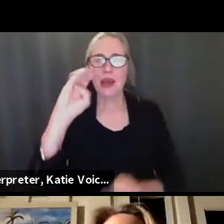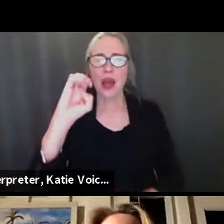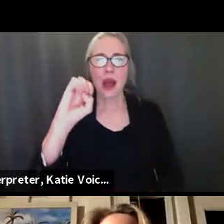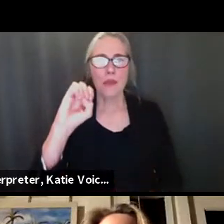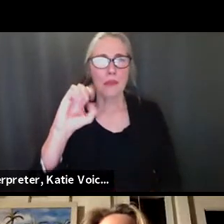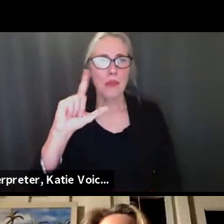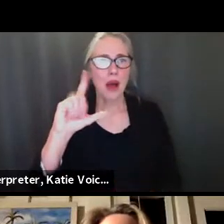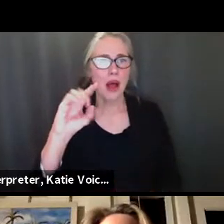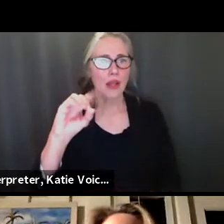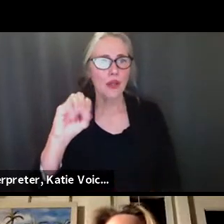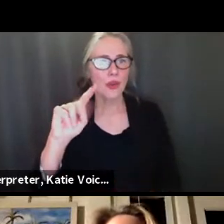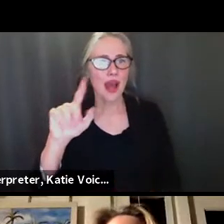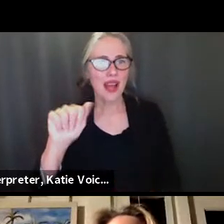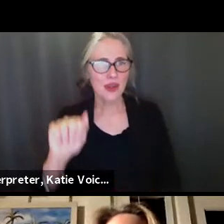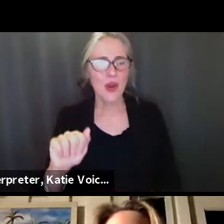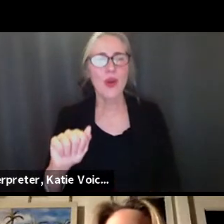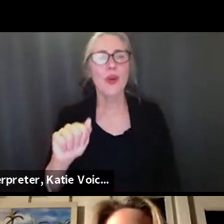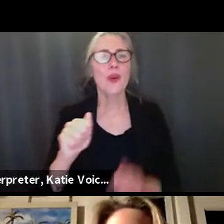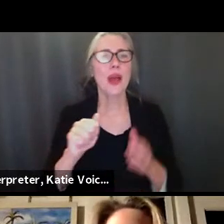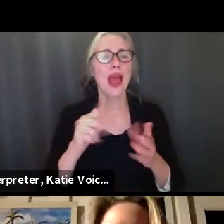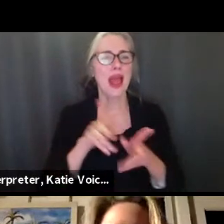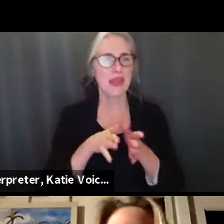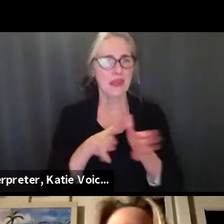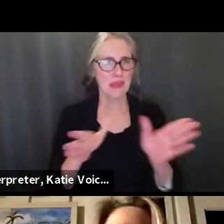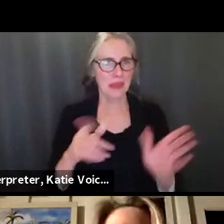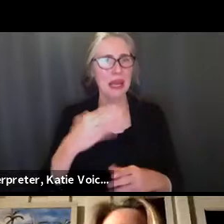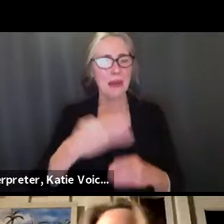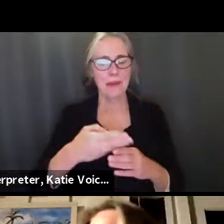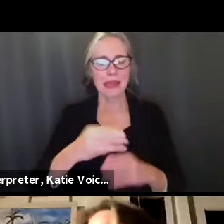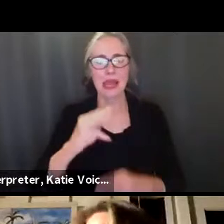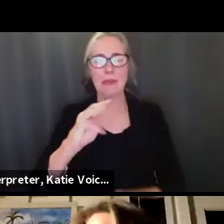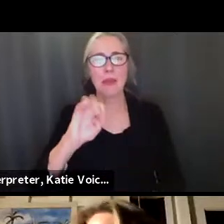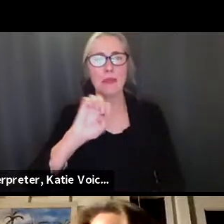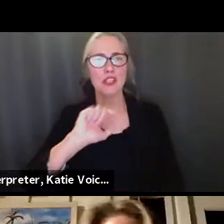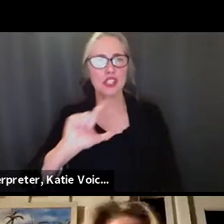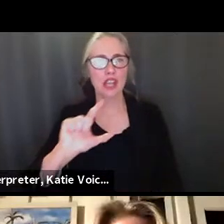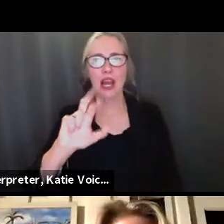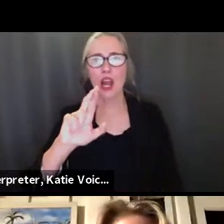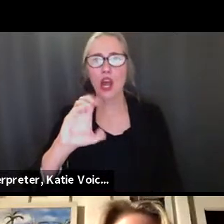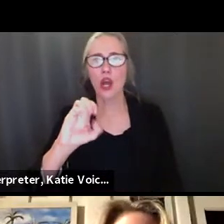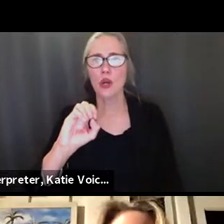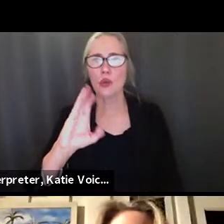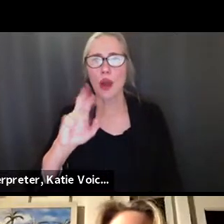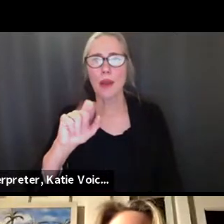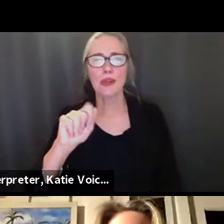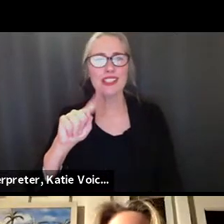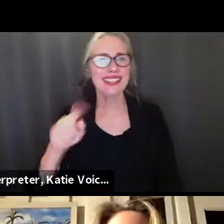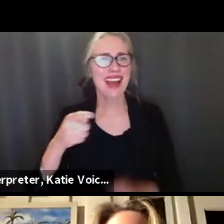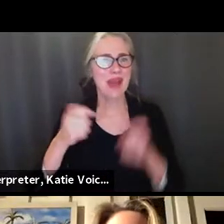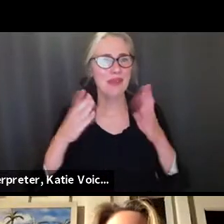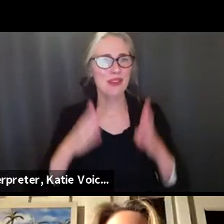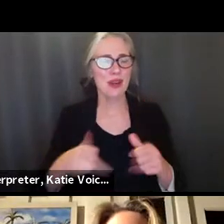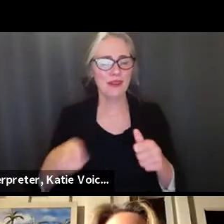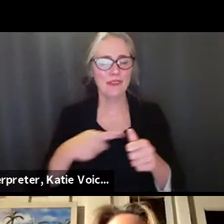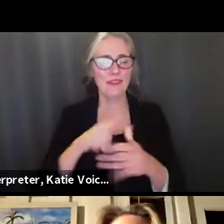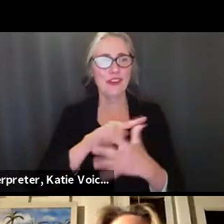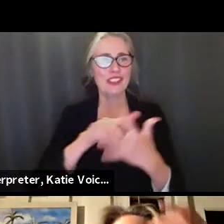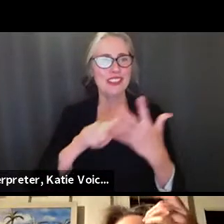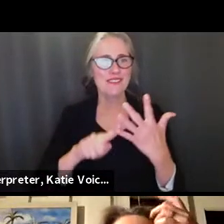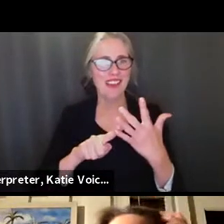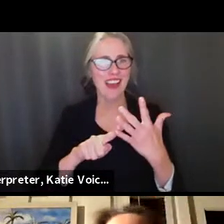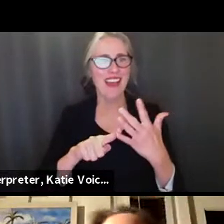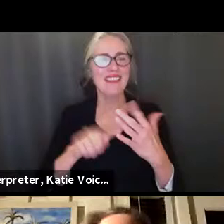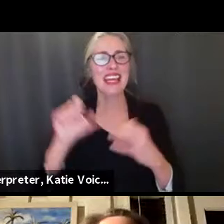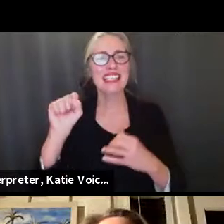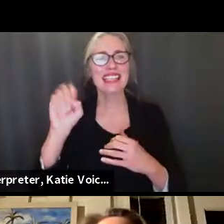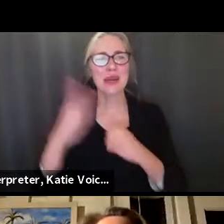public. My name is Michelle Robertson, and I am the Assistant Director of First Five Santa Barbara County, which is also known as the